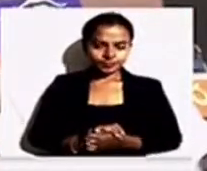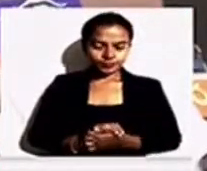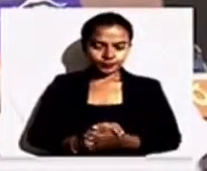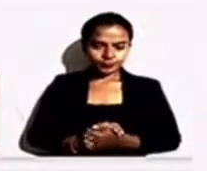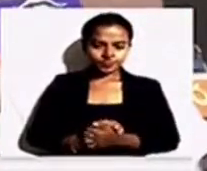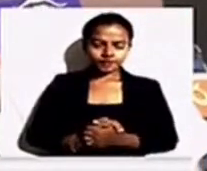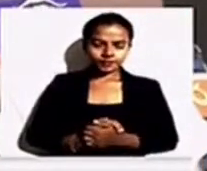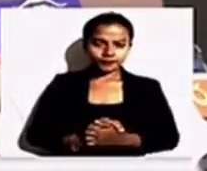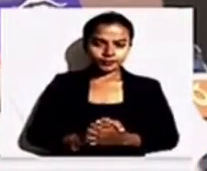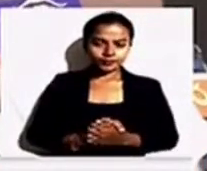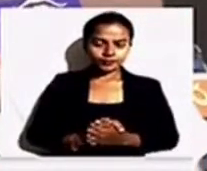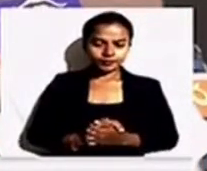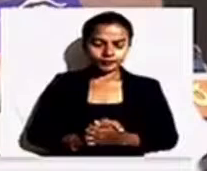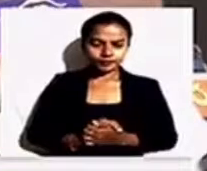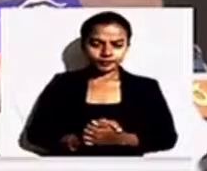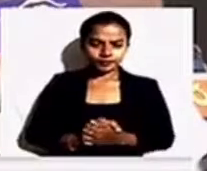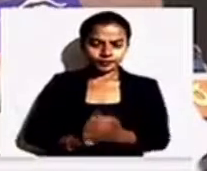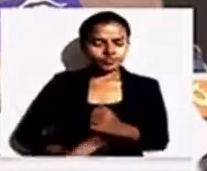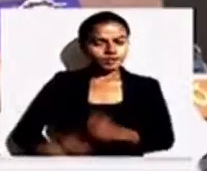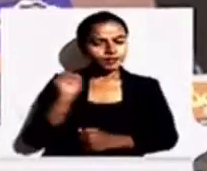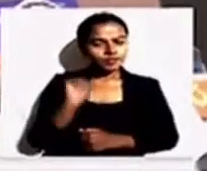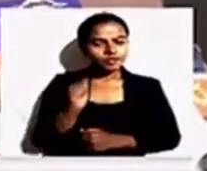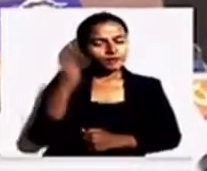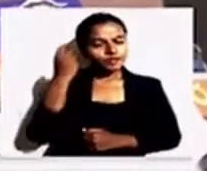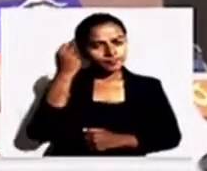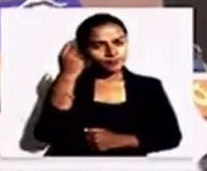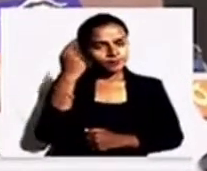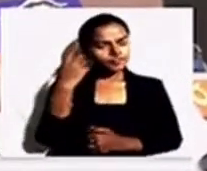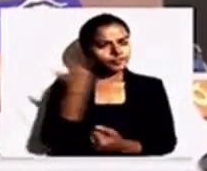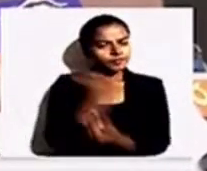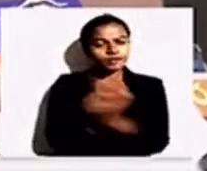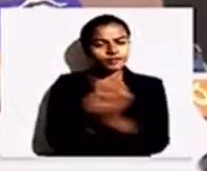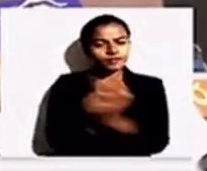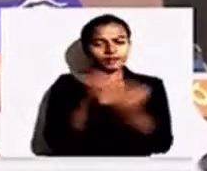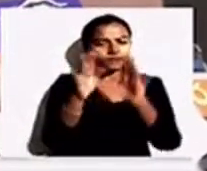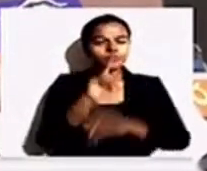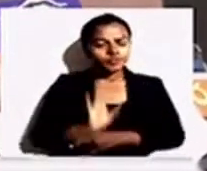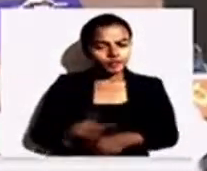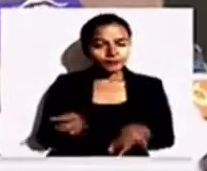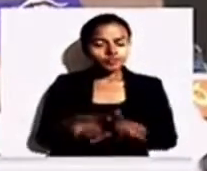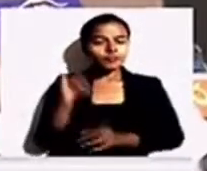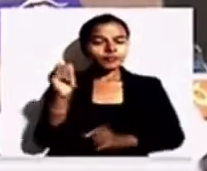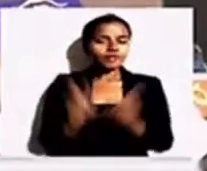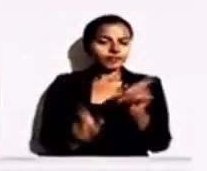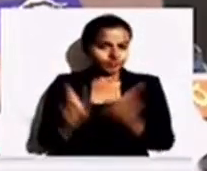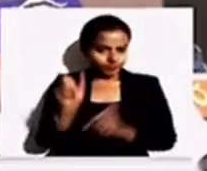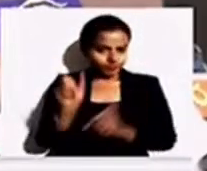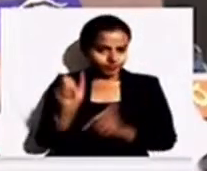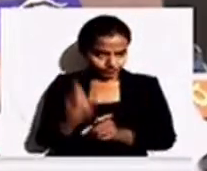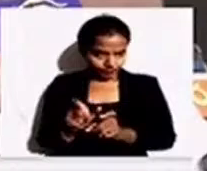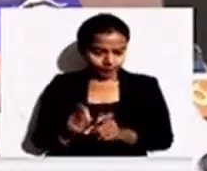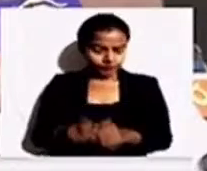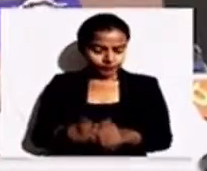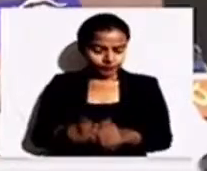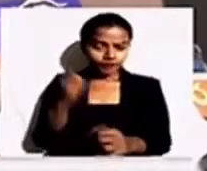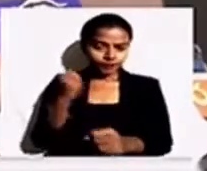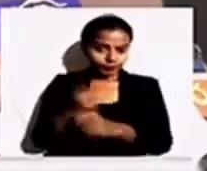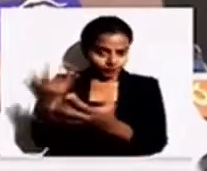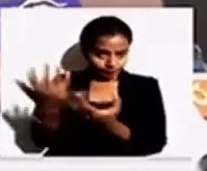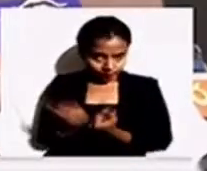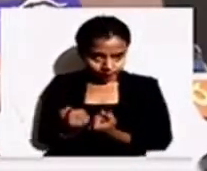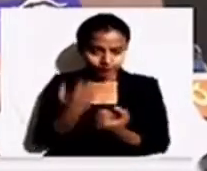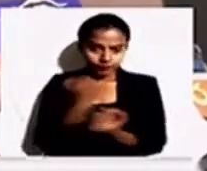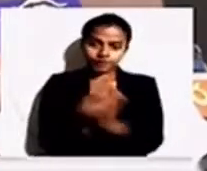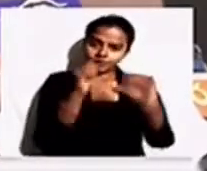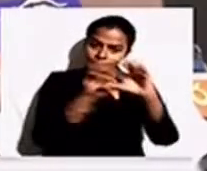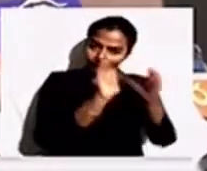What is the definition of a prisoner? A court sentences a wrongdoer to prison under the guarantee that the government will protect him. However, that is not a guarantee